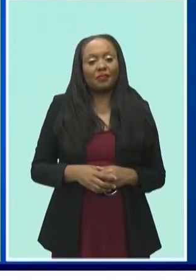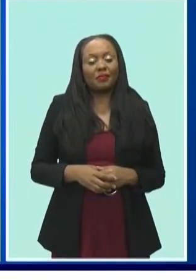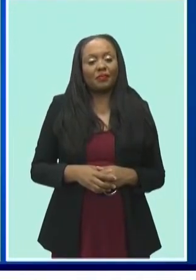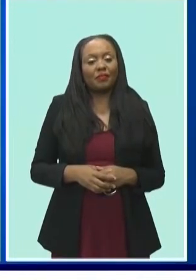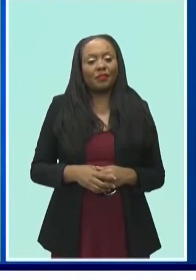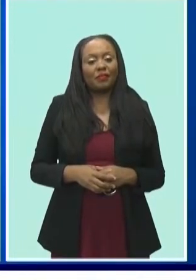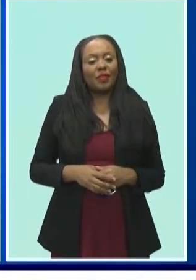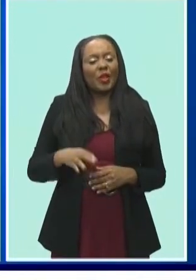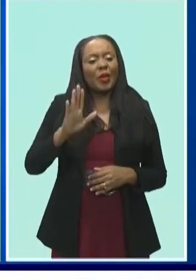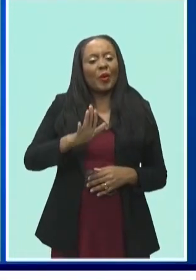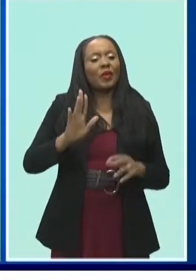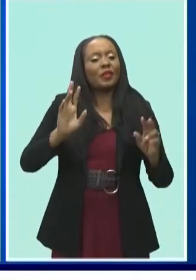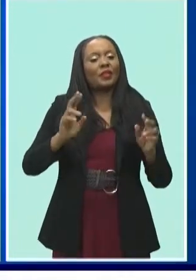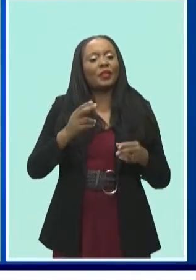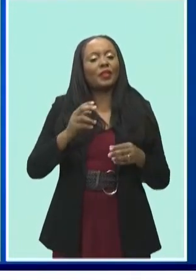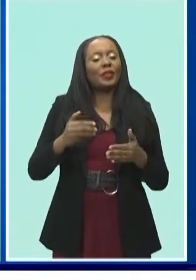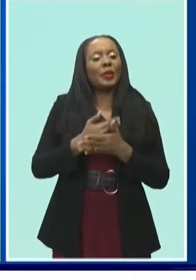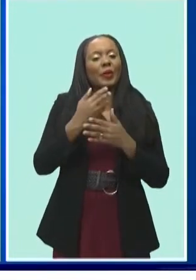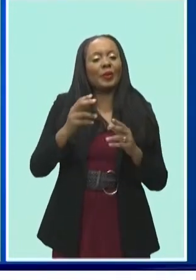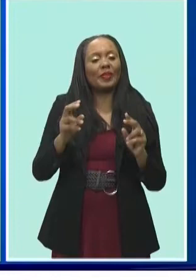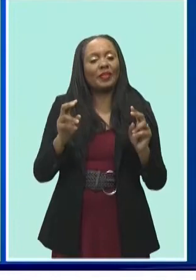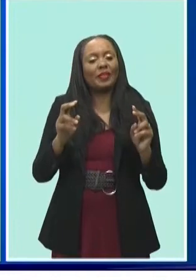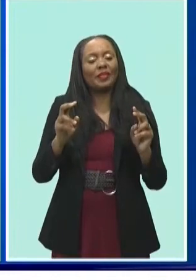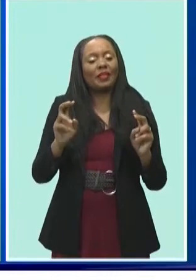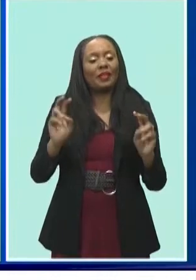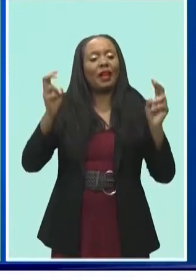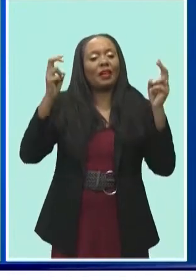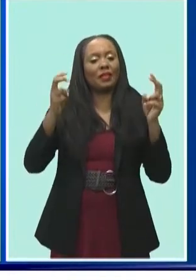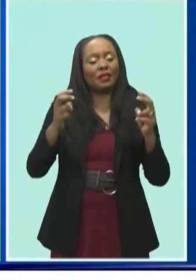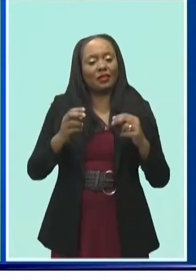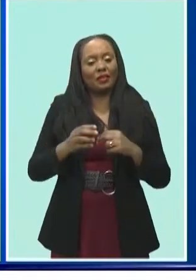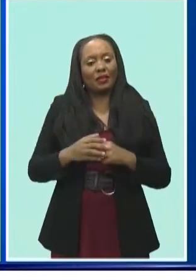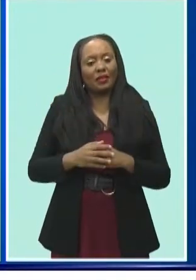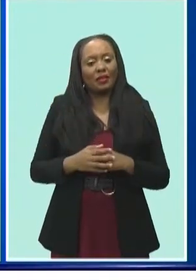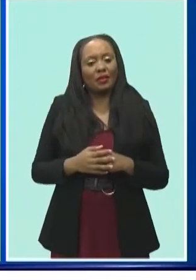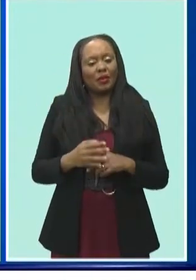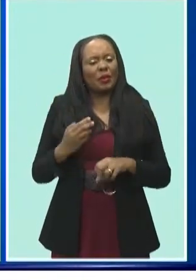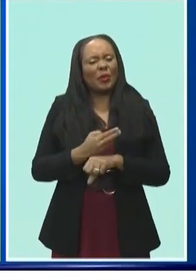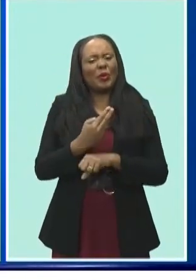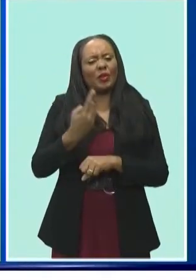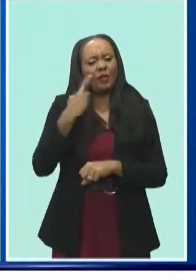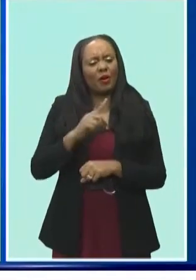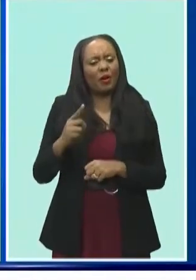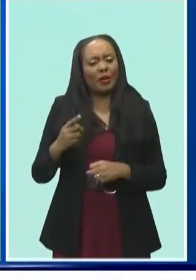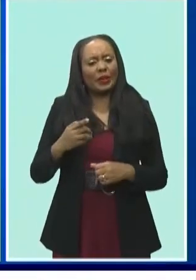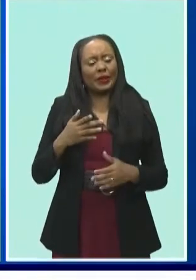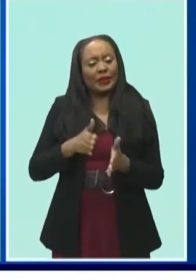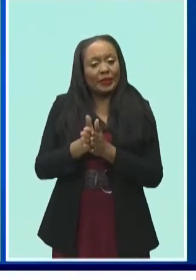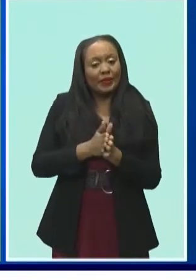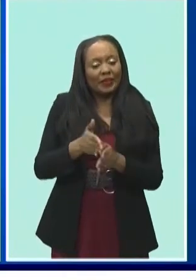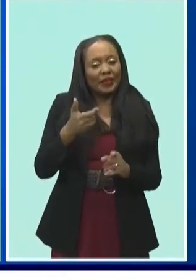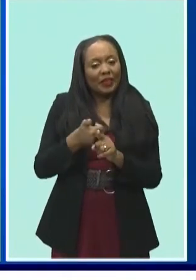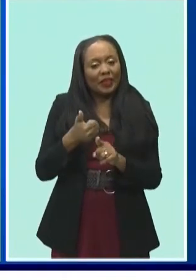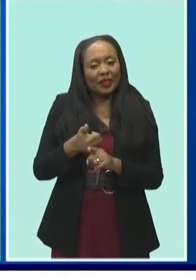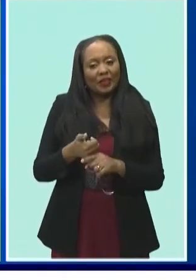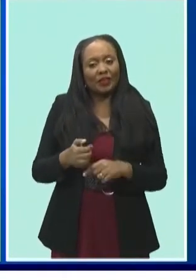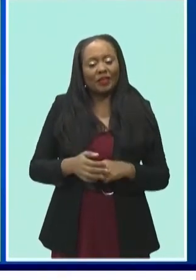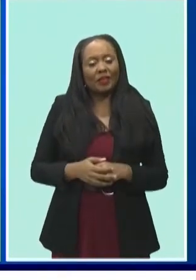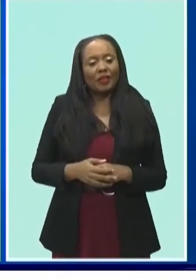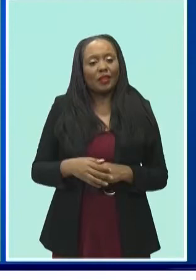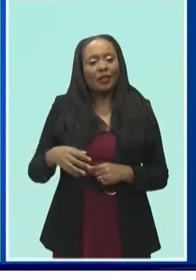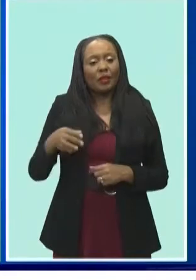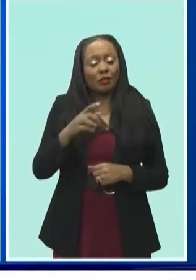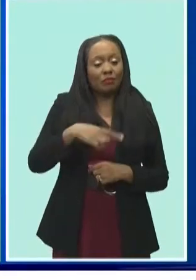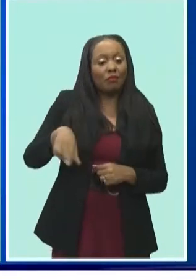title and use it to motivate yourselves. I want you not to see it as